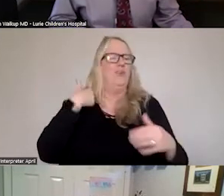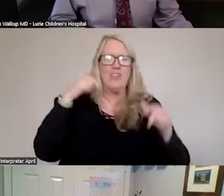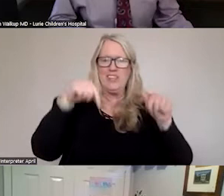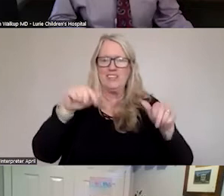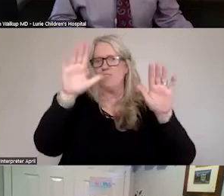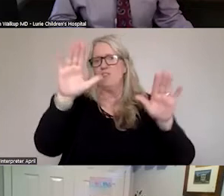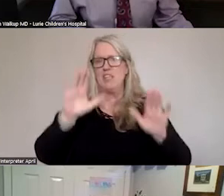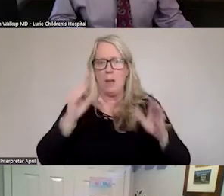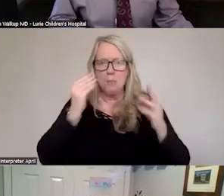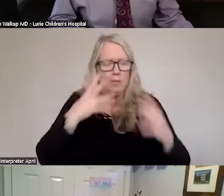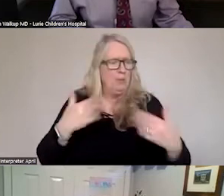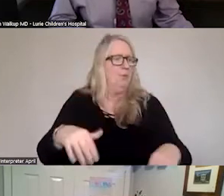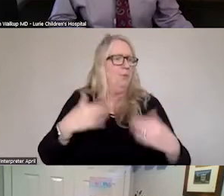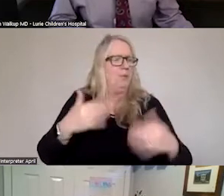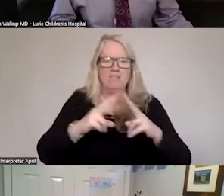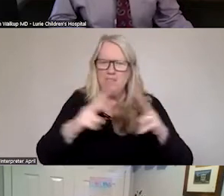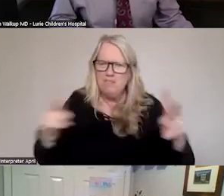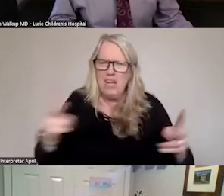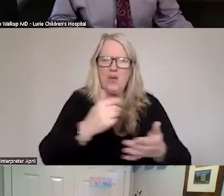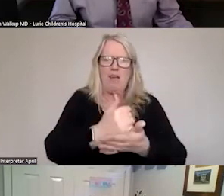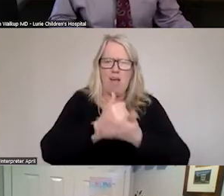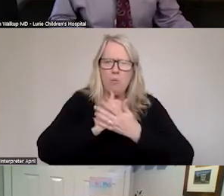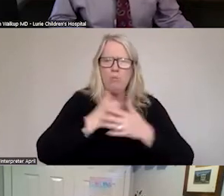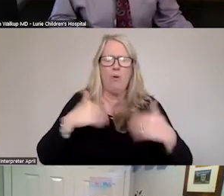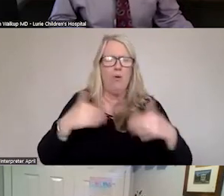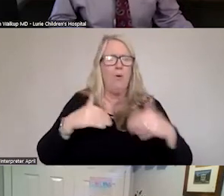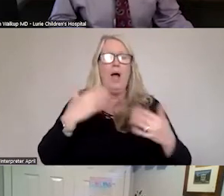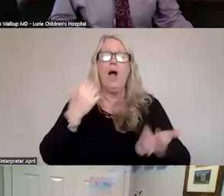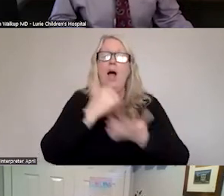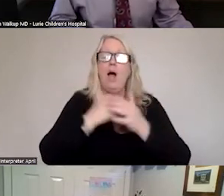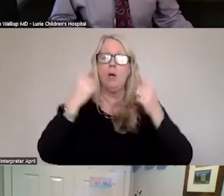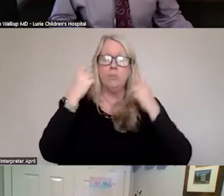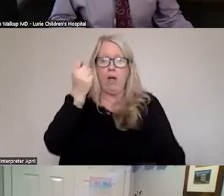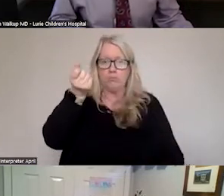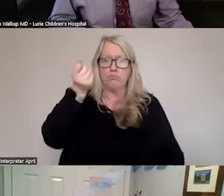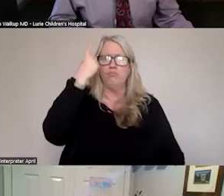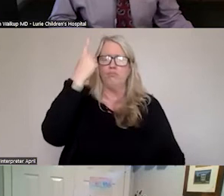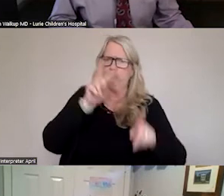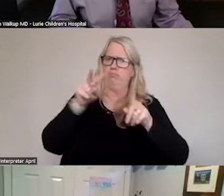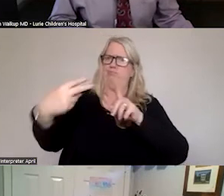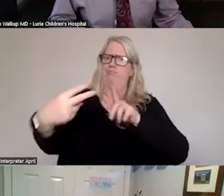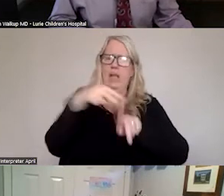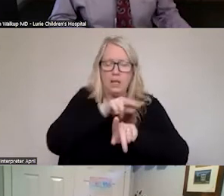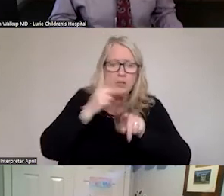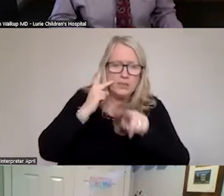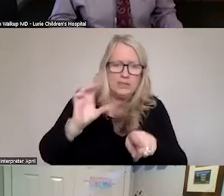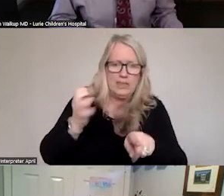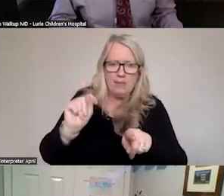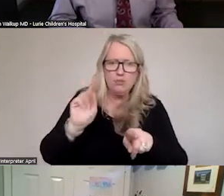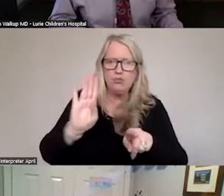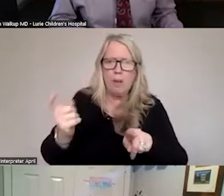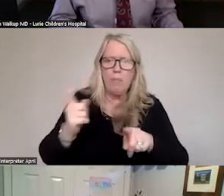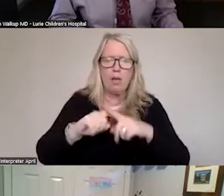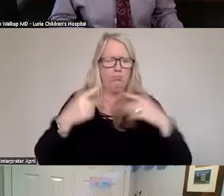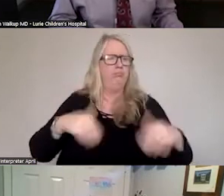is so incredibly helpful, because it opens the lens that we can see in the chat box. Really has to do with nothing about